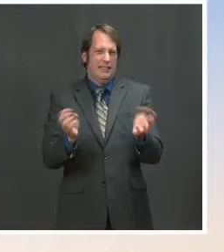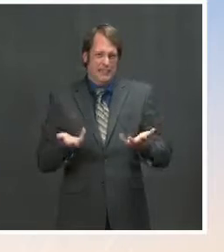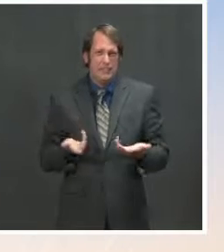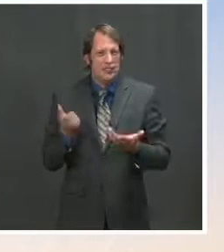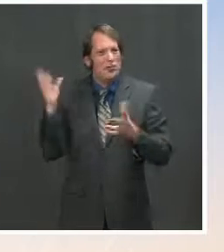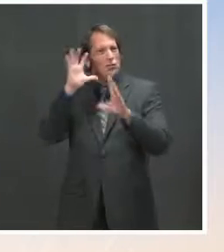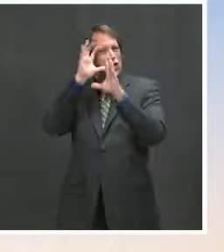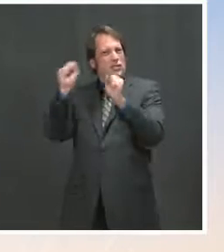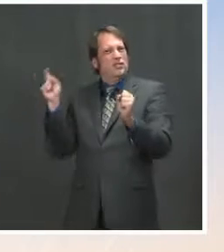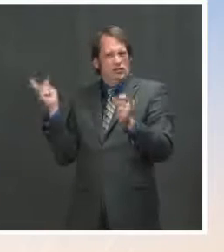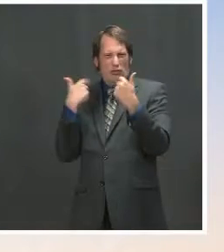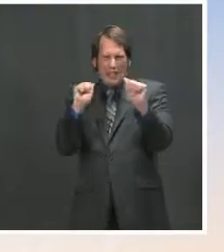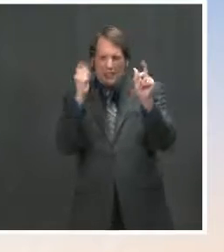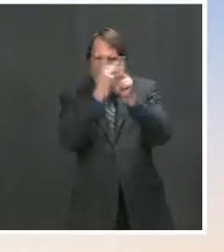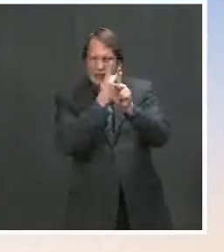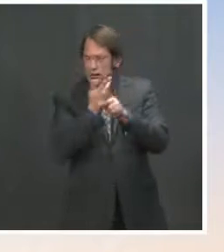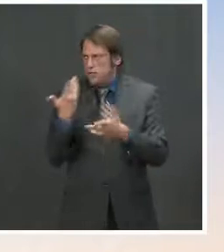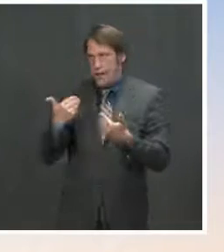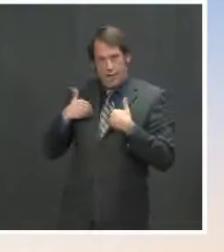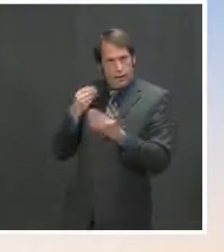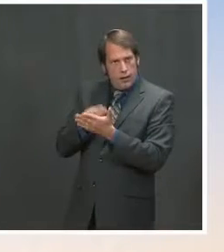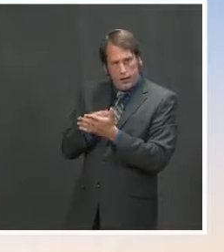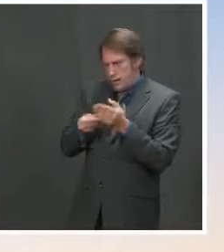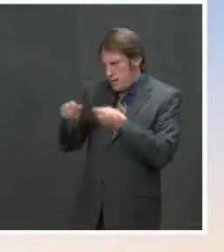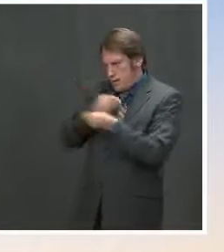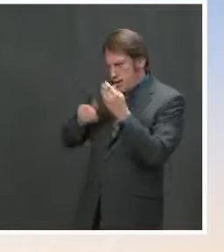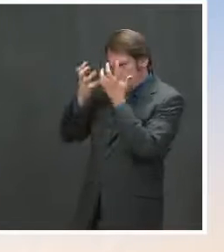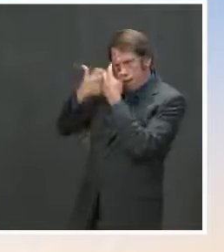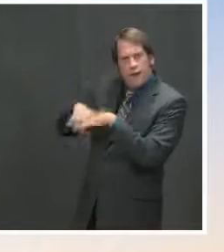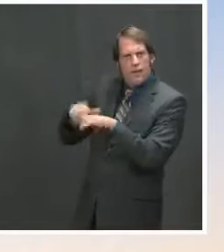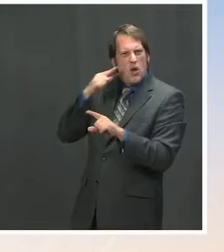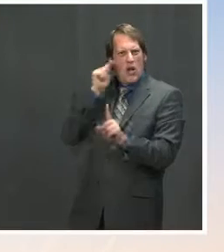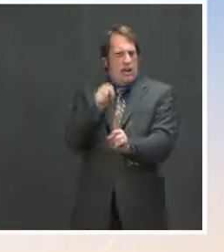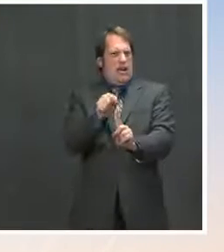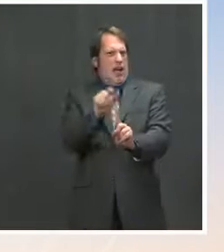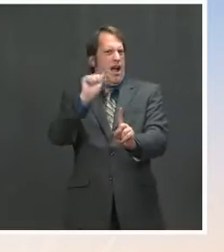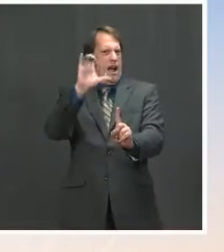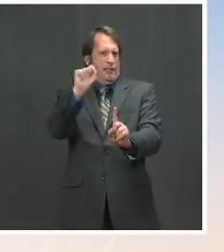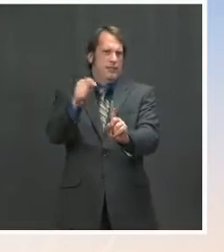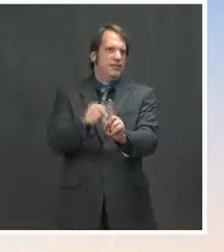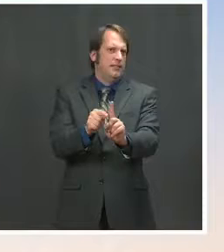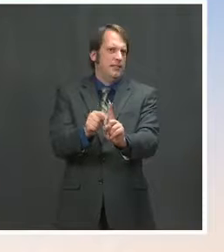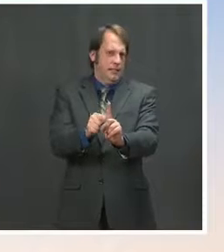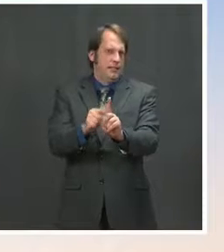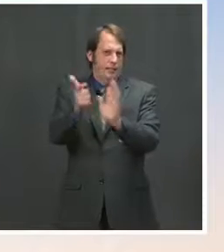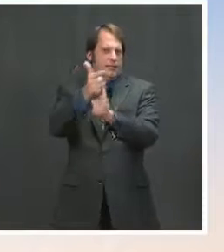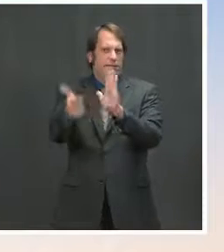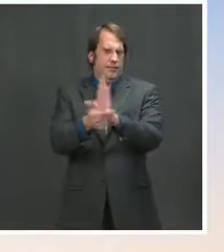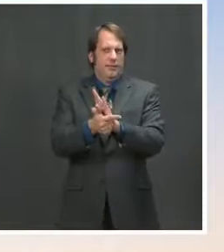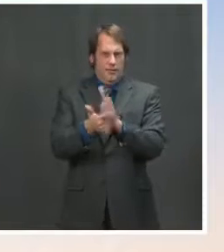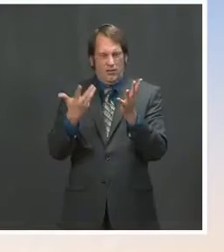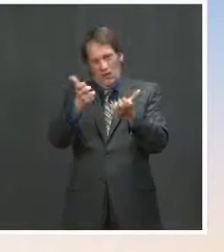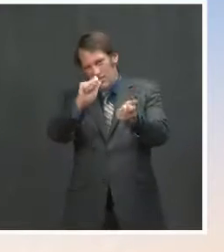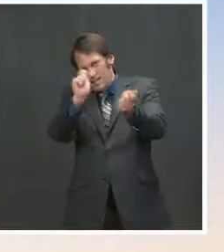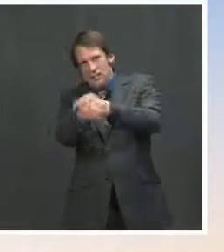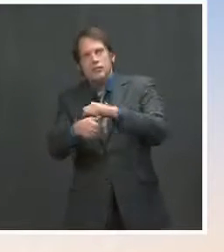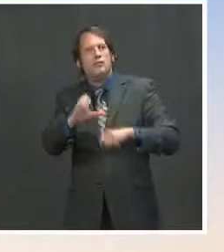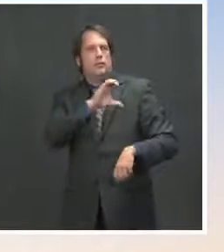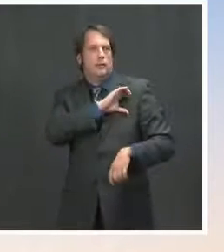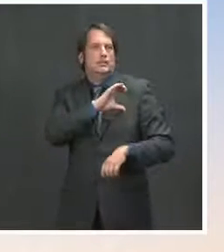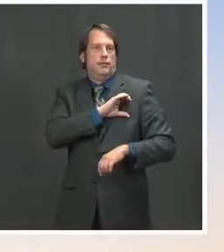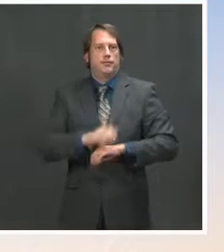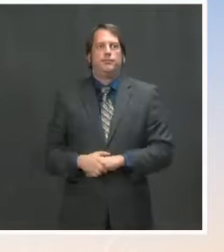by millions of dollars in order to advance accountability and reform for abusive police practices. And finally, multiple